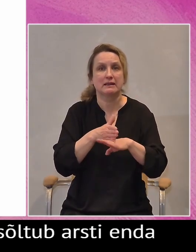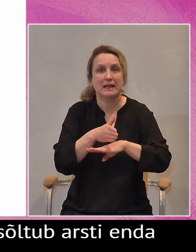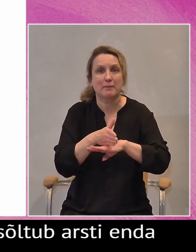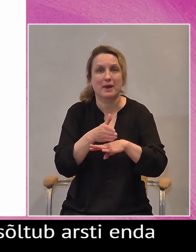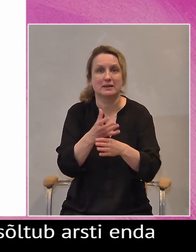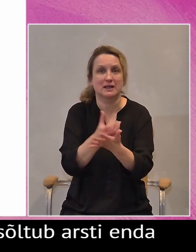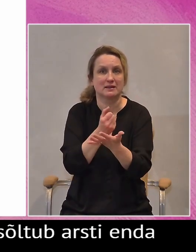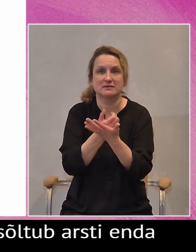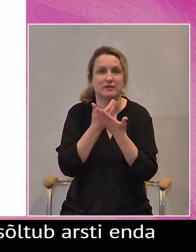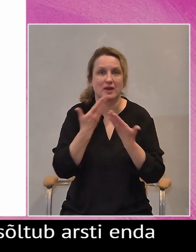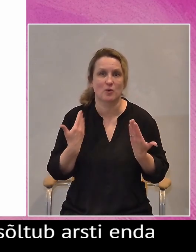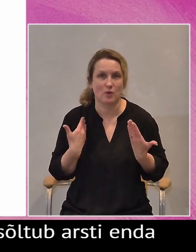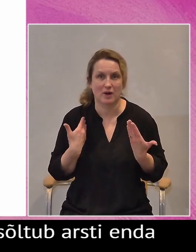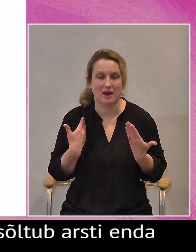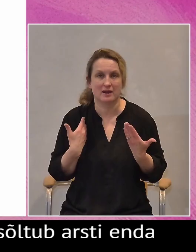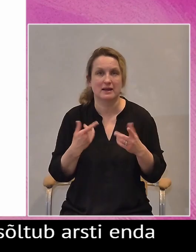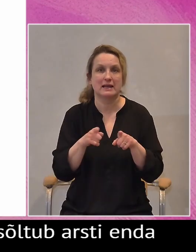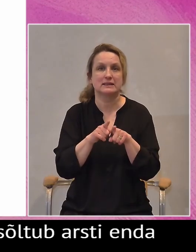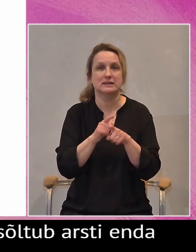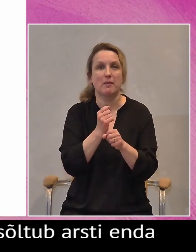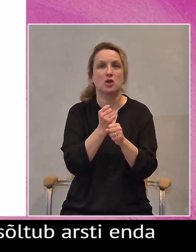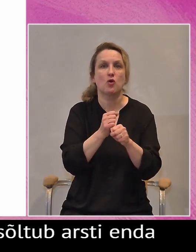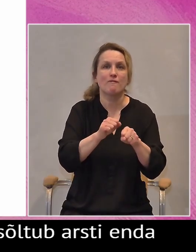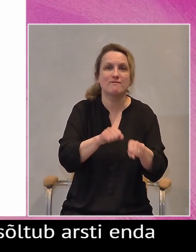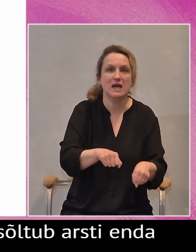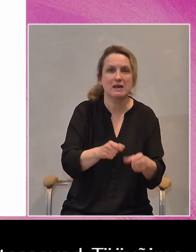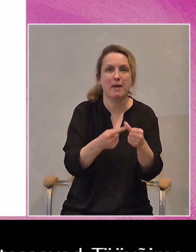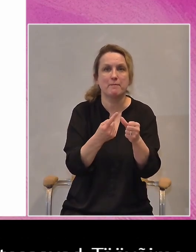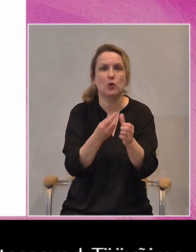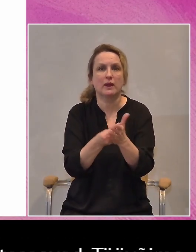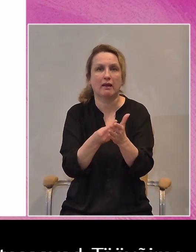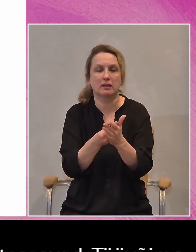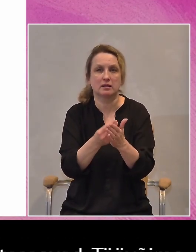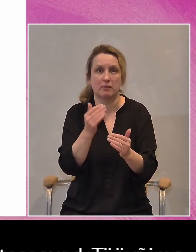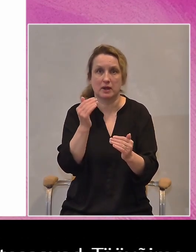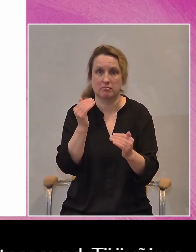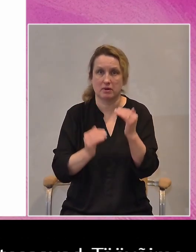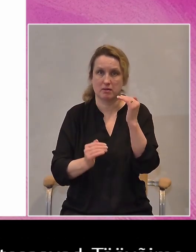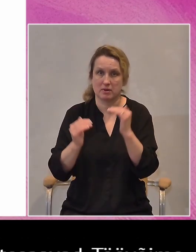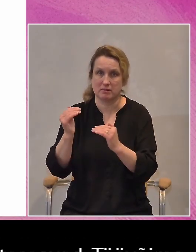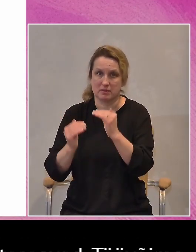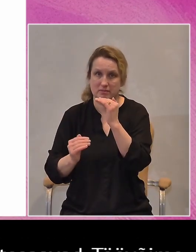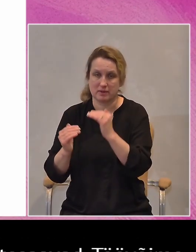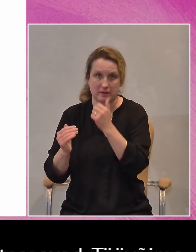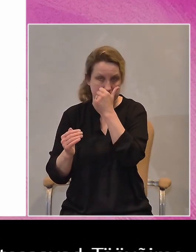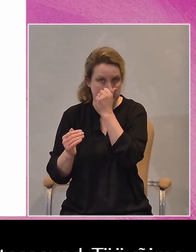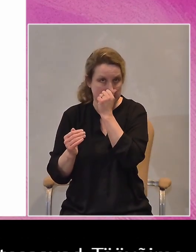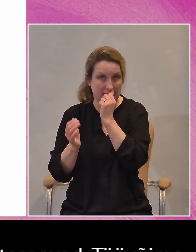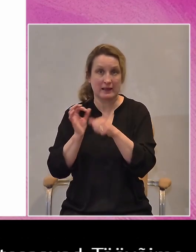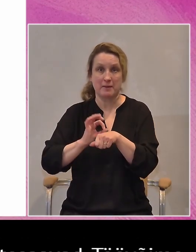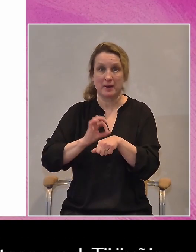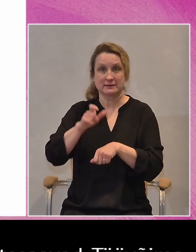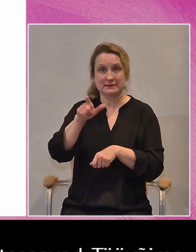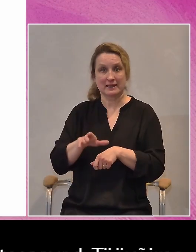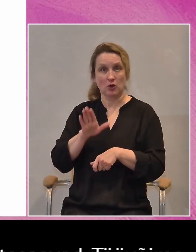Some medicines that are used to treat EDS are not accessible in Estonia. It's also difficult